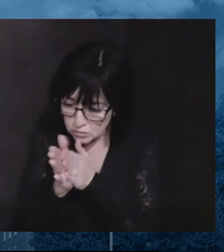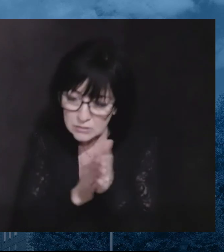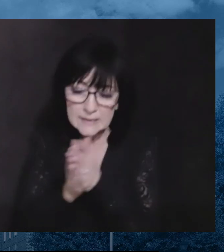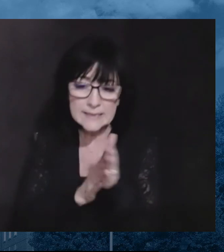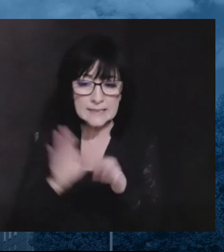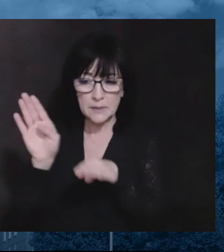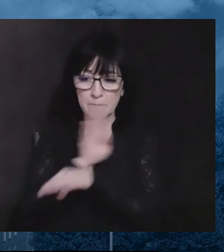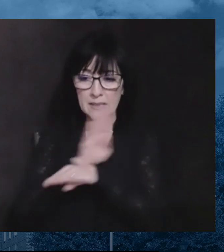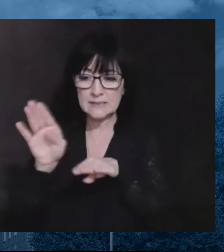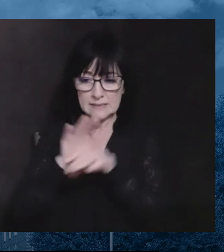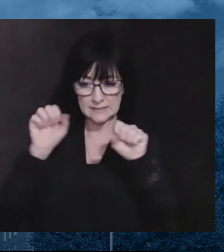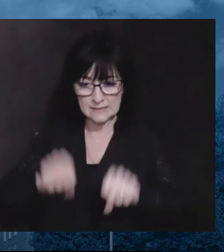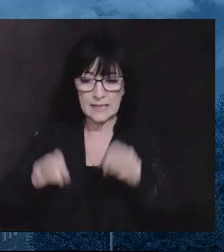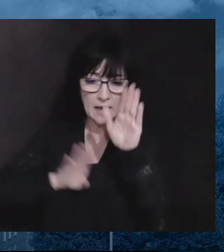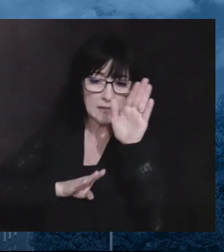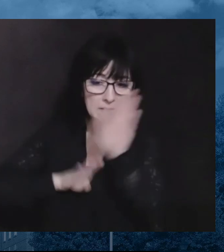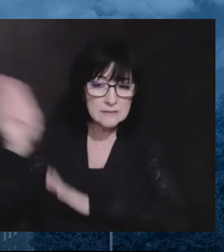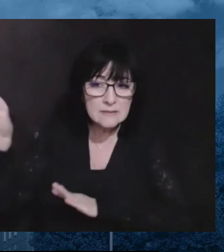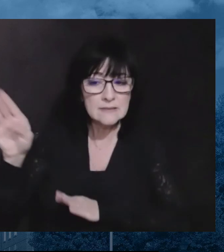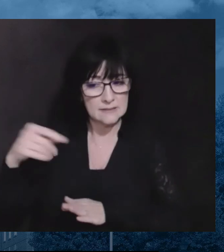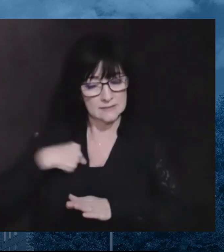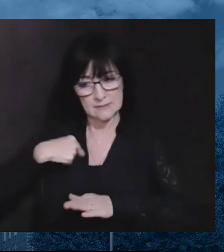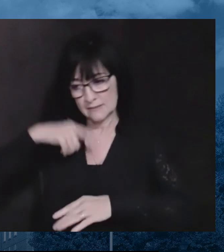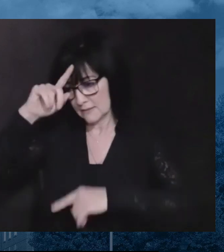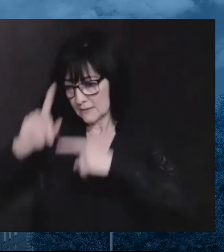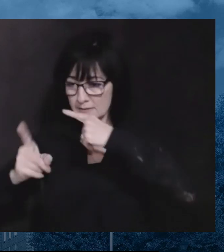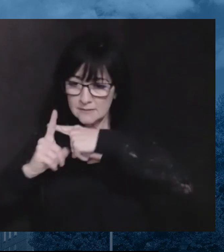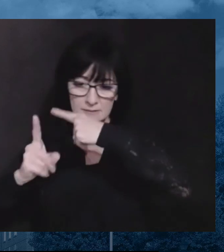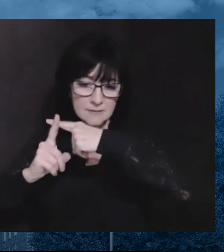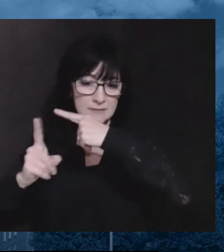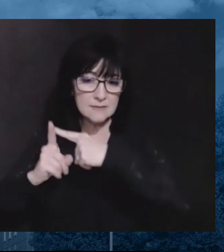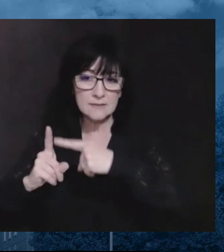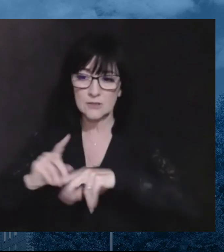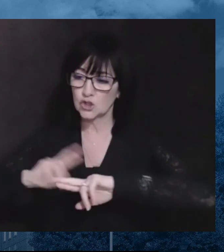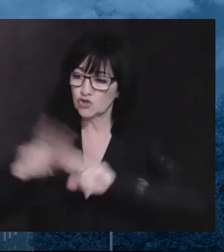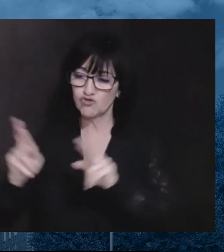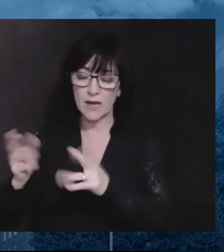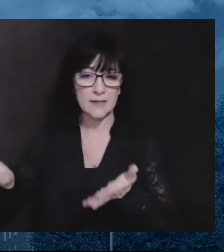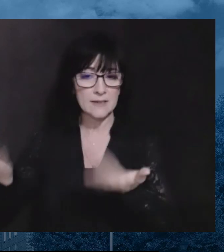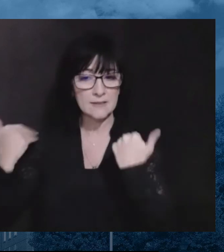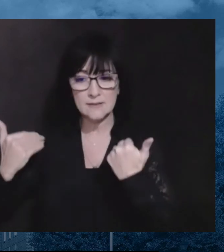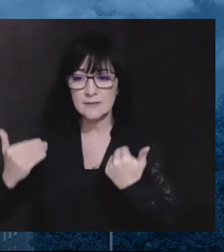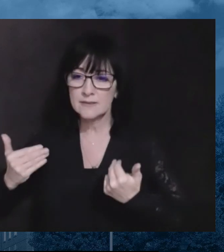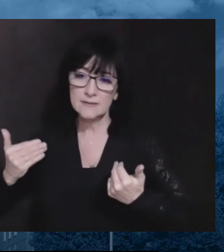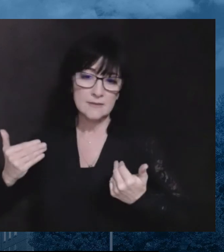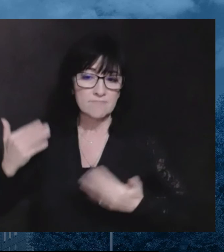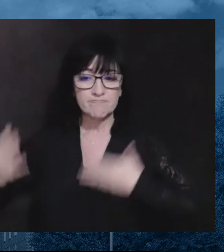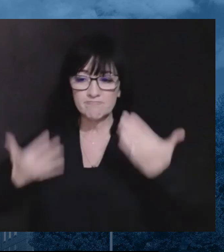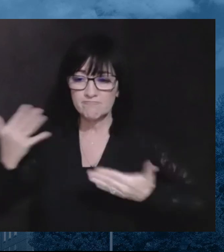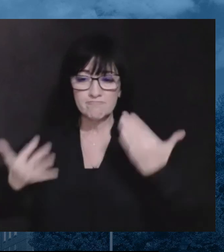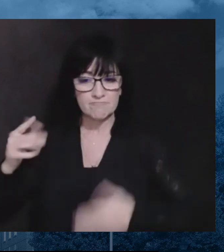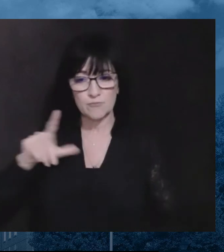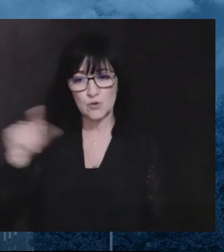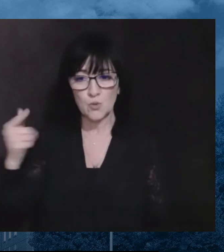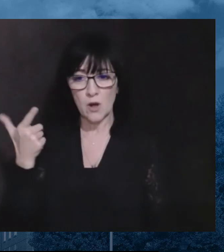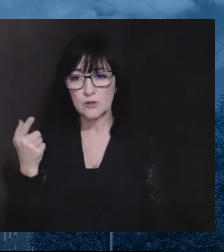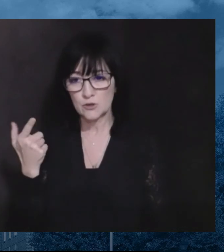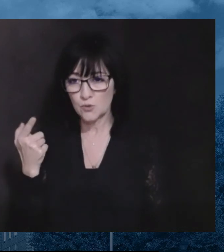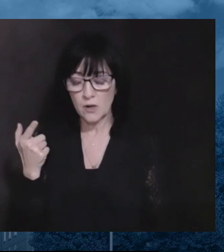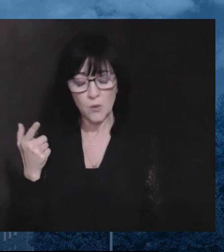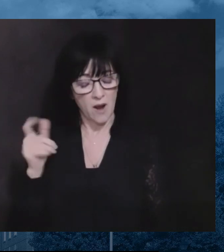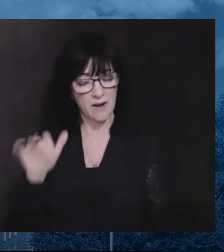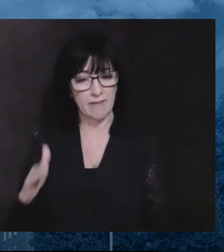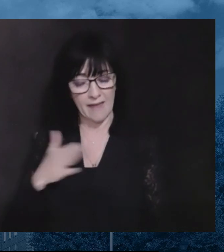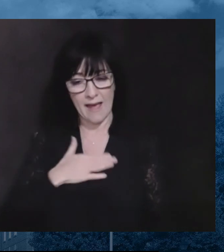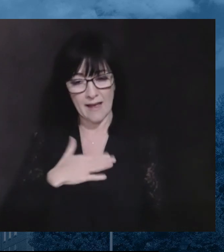can do it. We will do it. And getting more people vaccinated will help us get more children in front of teachers. And that should be